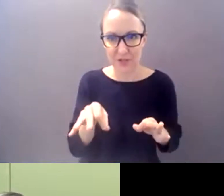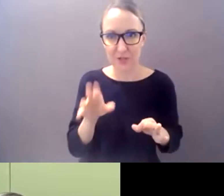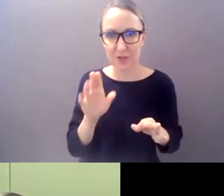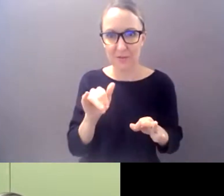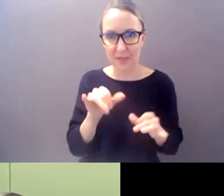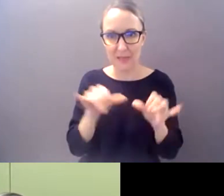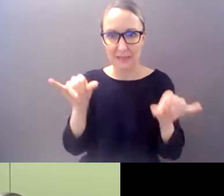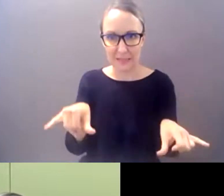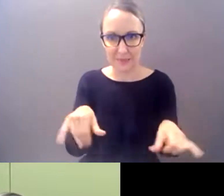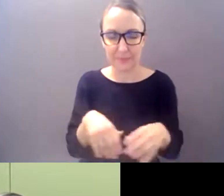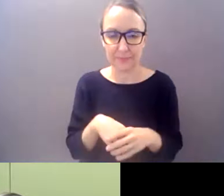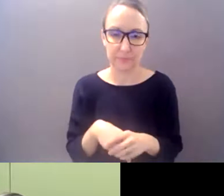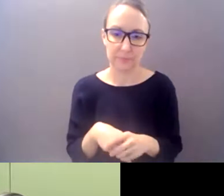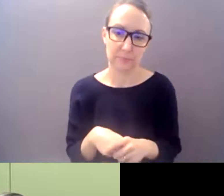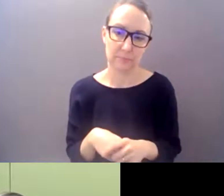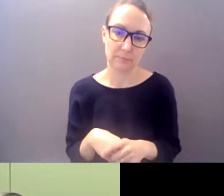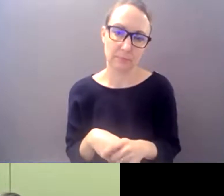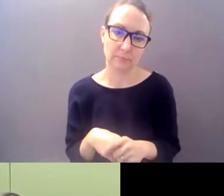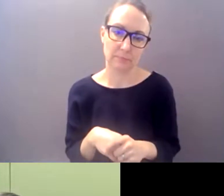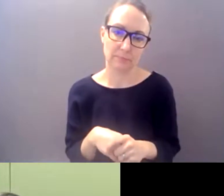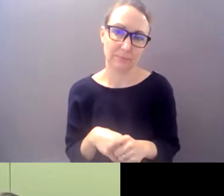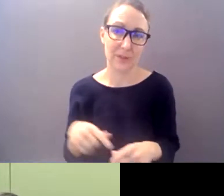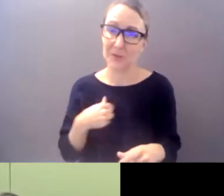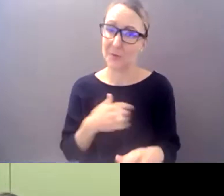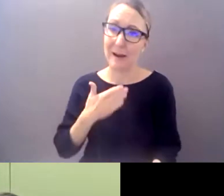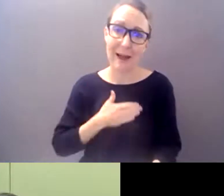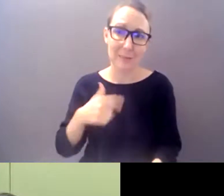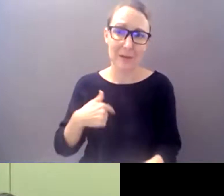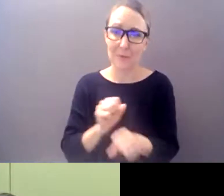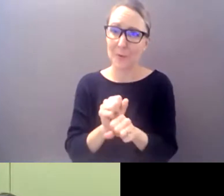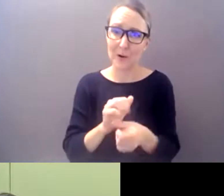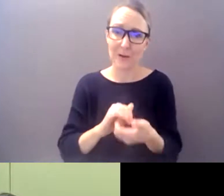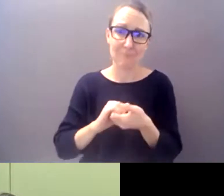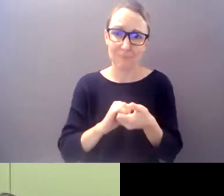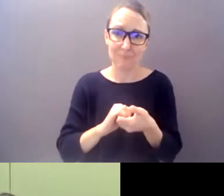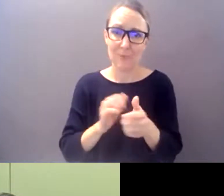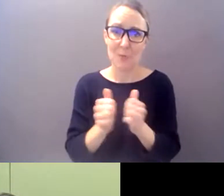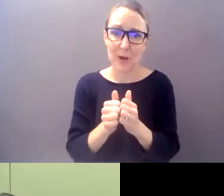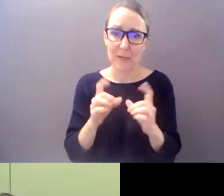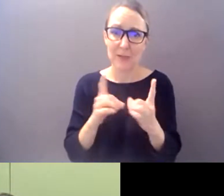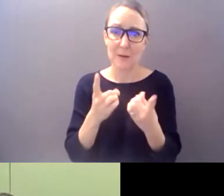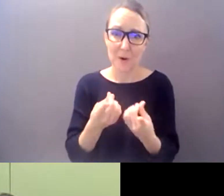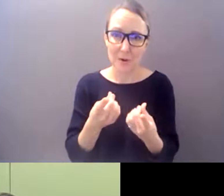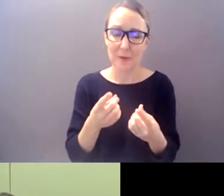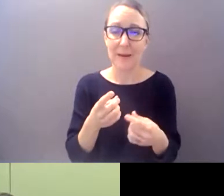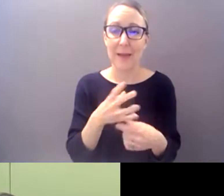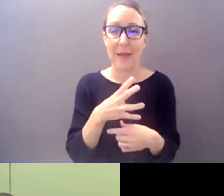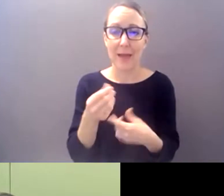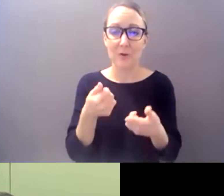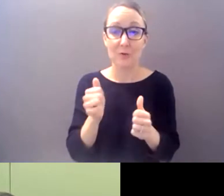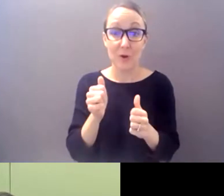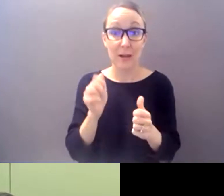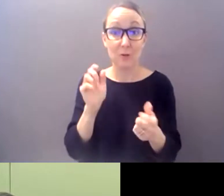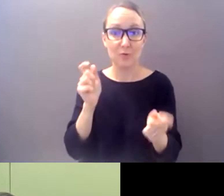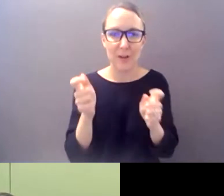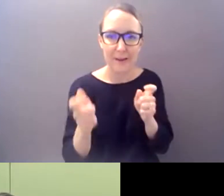And so, we're delighted to be working as partners with the department in trying to re-envision and